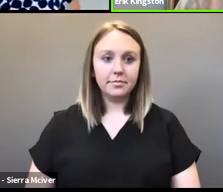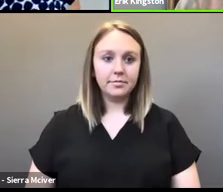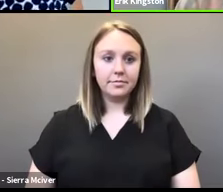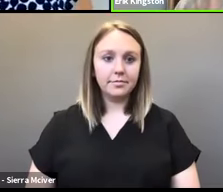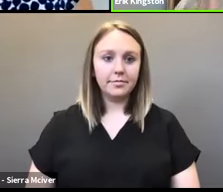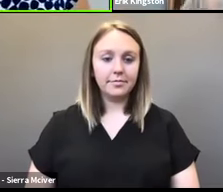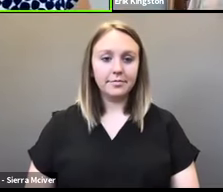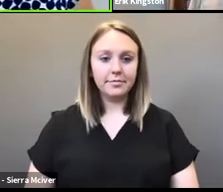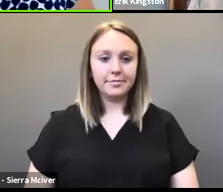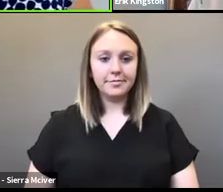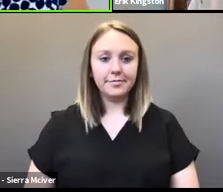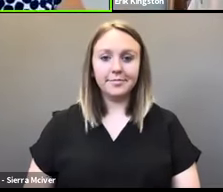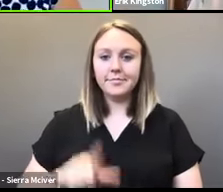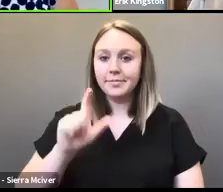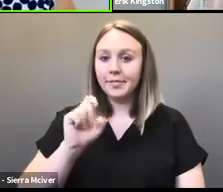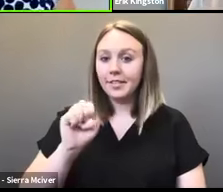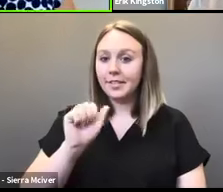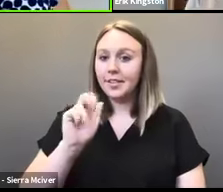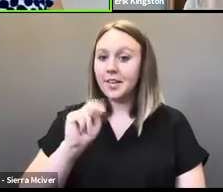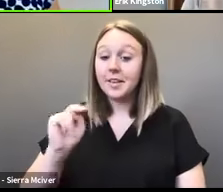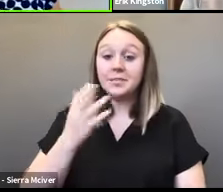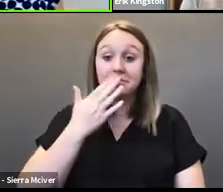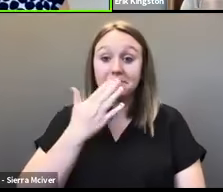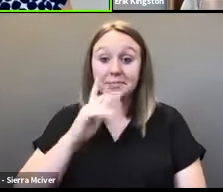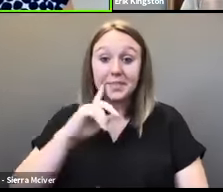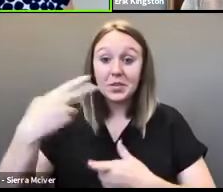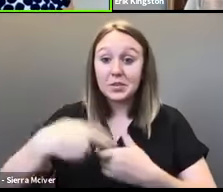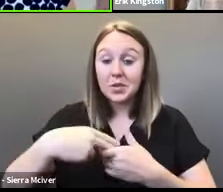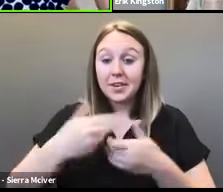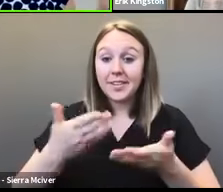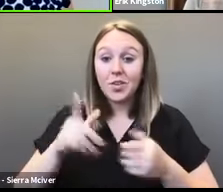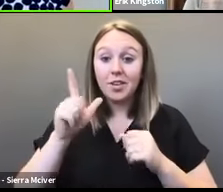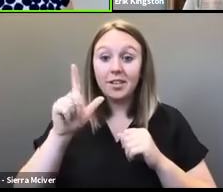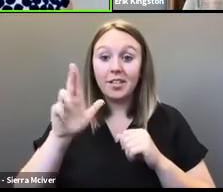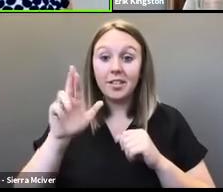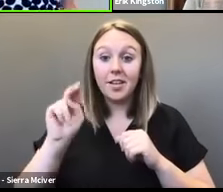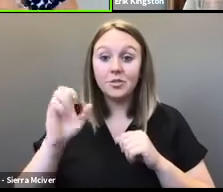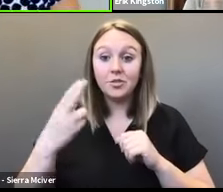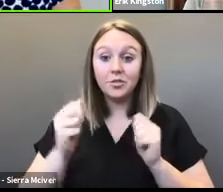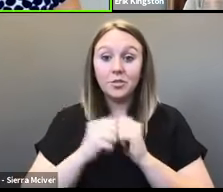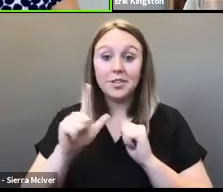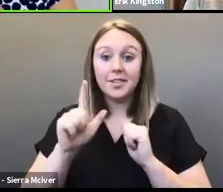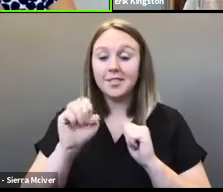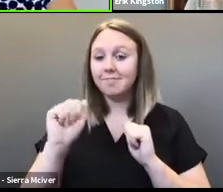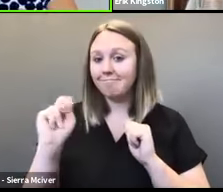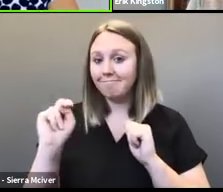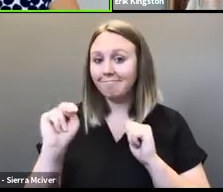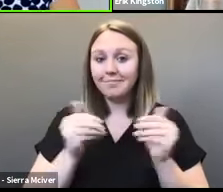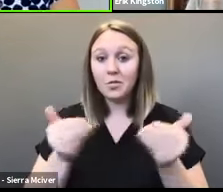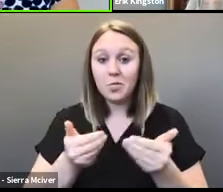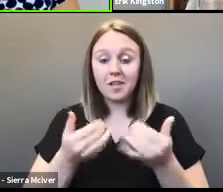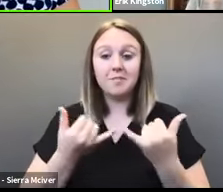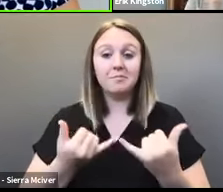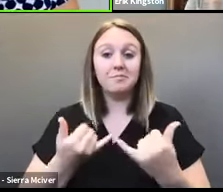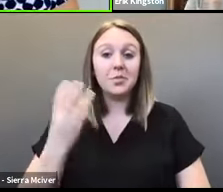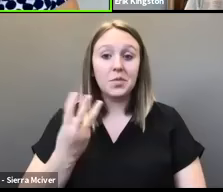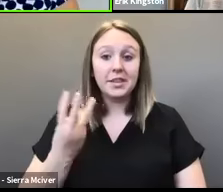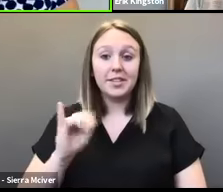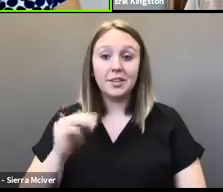Thank you, everybody, for joining Lunch with Leanne, and welcome to Wednesday, July